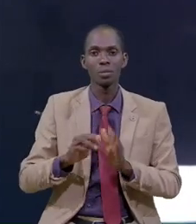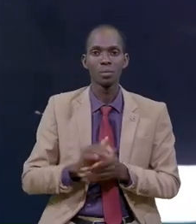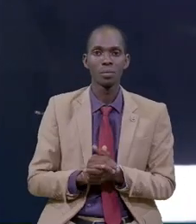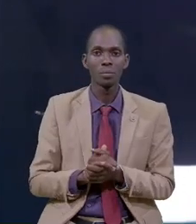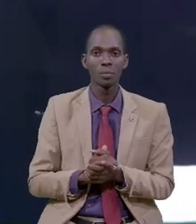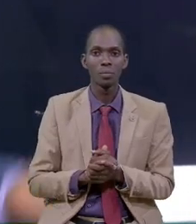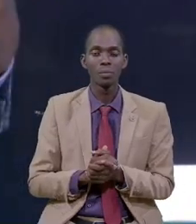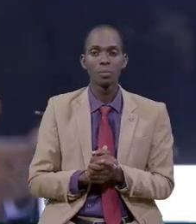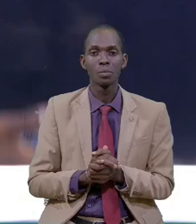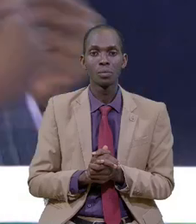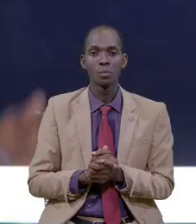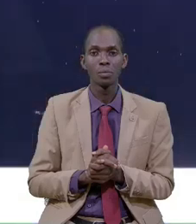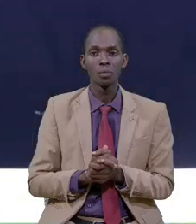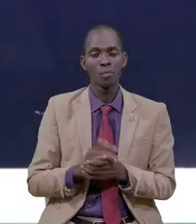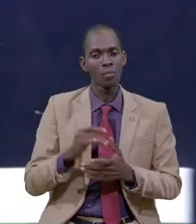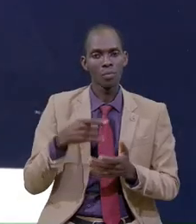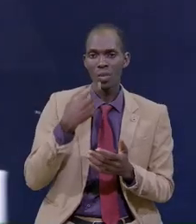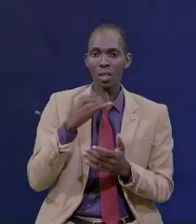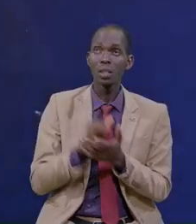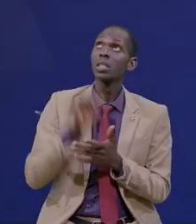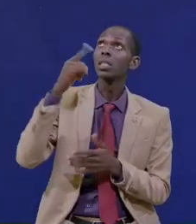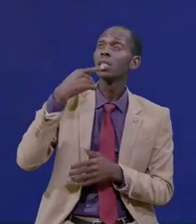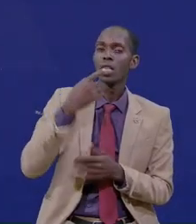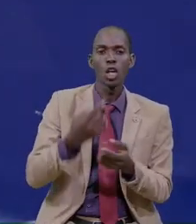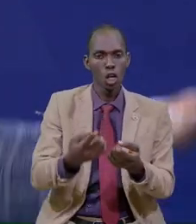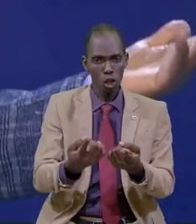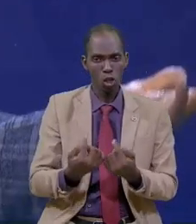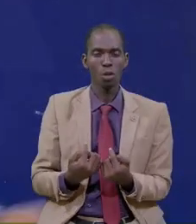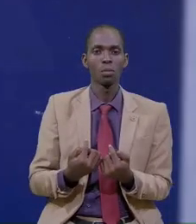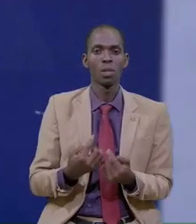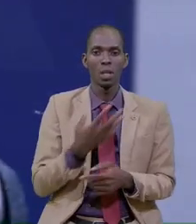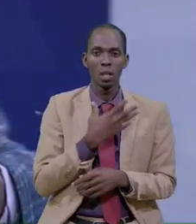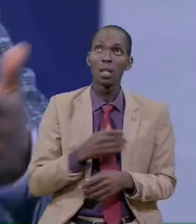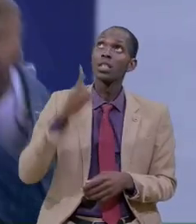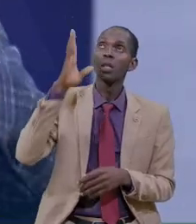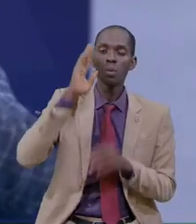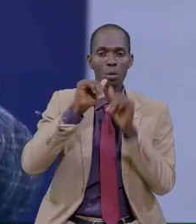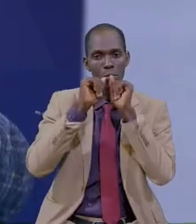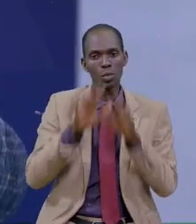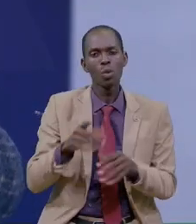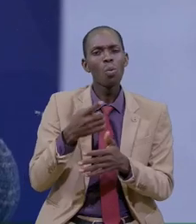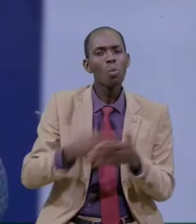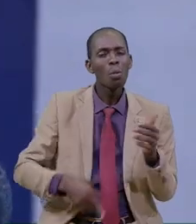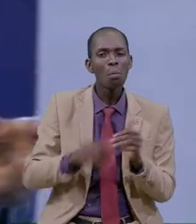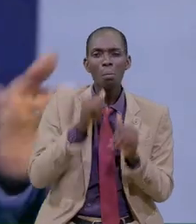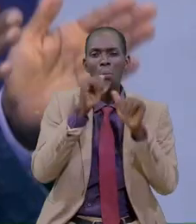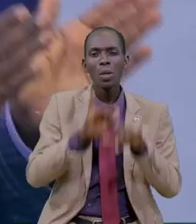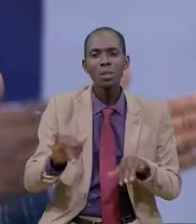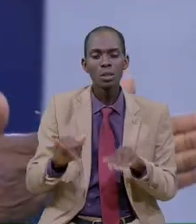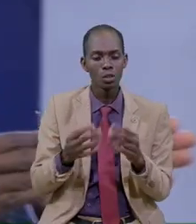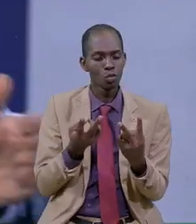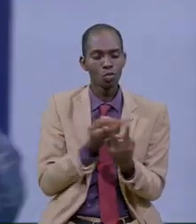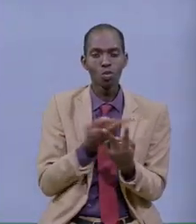goodness. Second, and I'll bless you. What are the blessings? The twin blessing